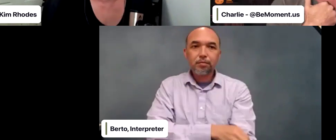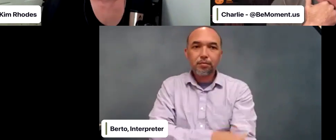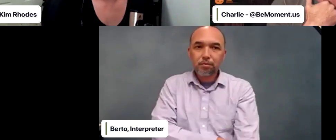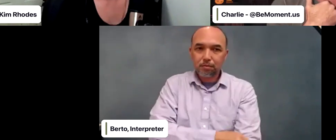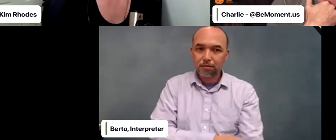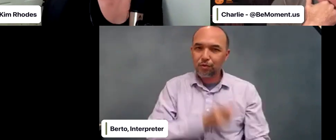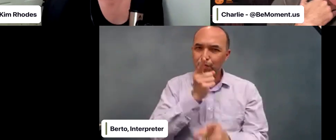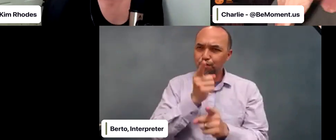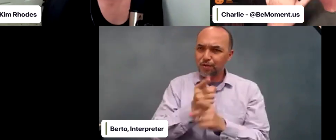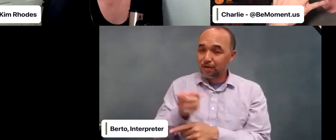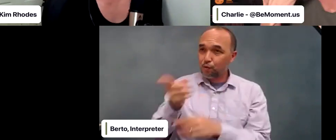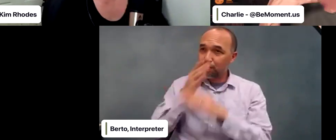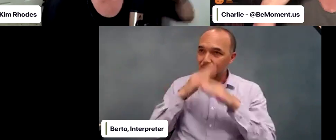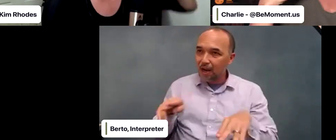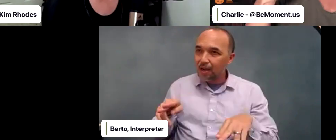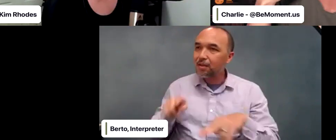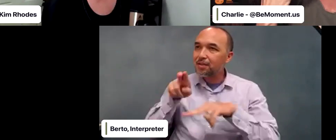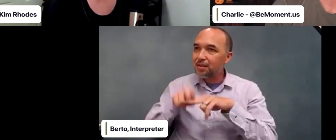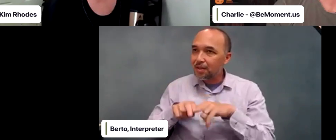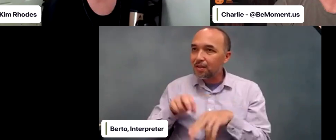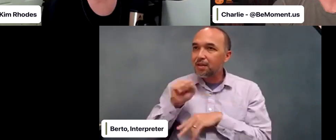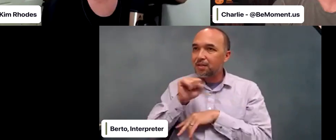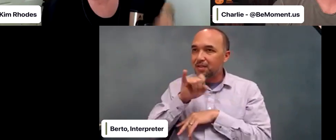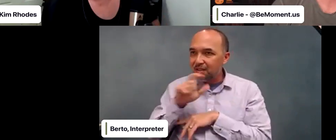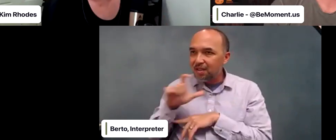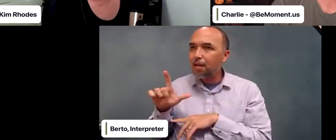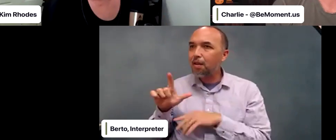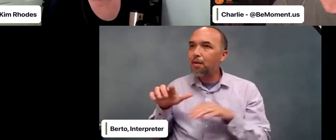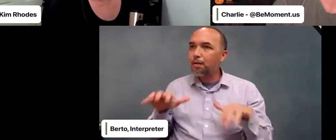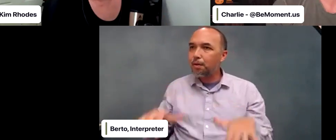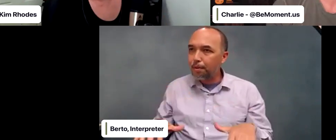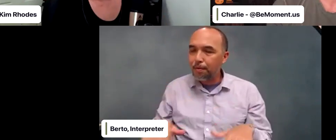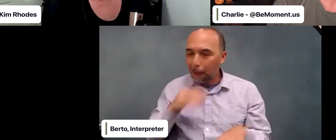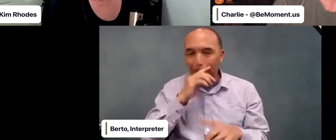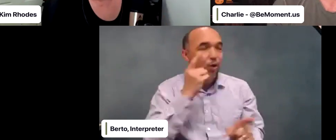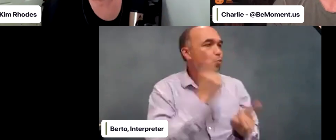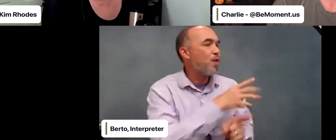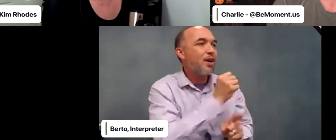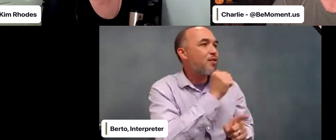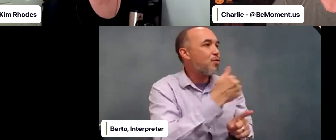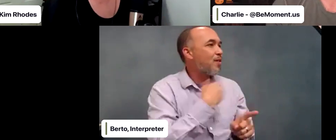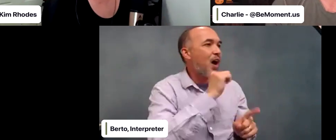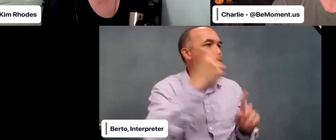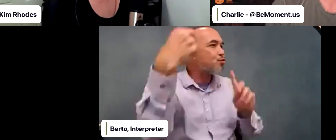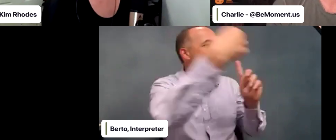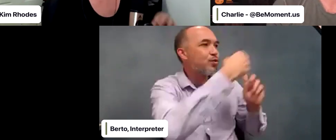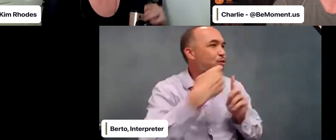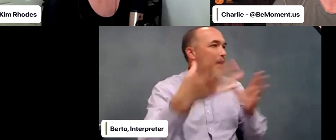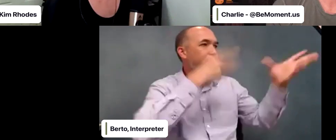in. Yes. When I'm not preoccupied with all the other signals. Yeah. So that's why